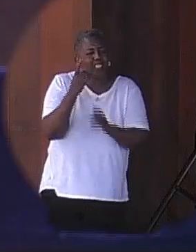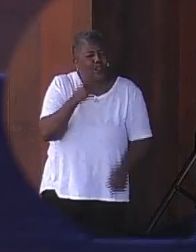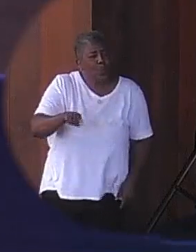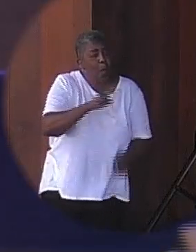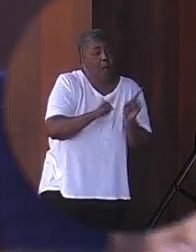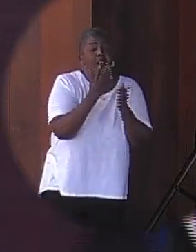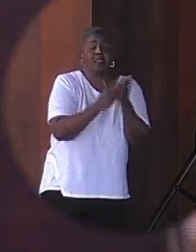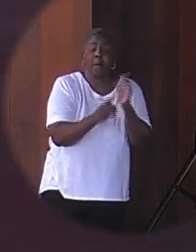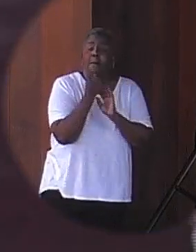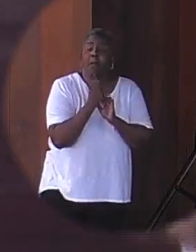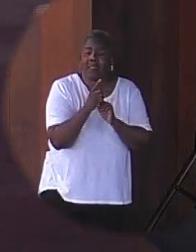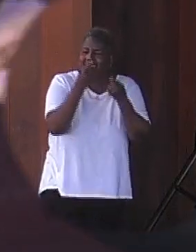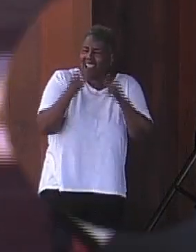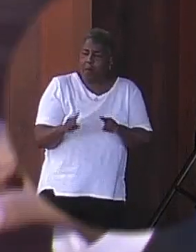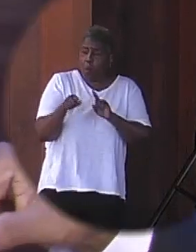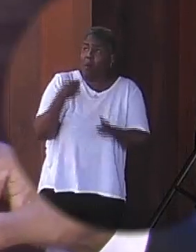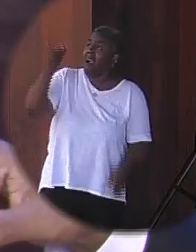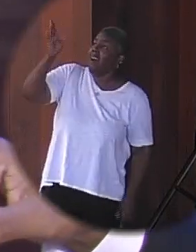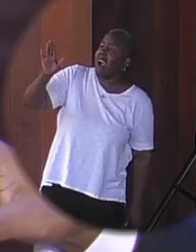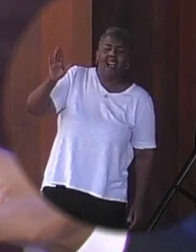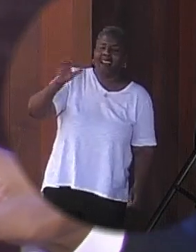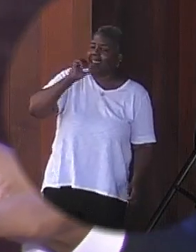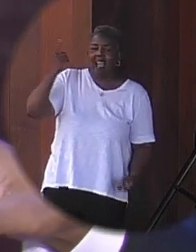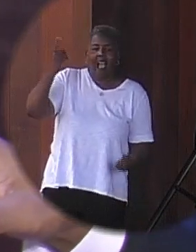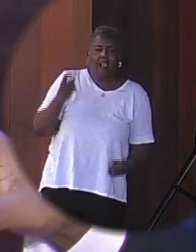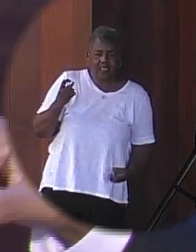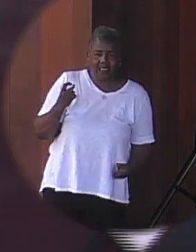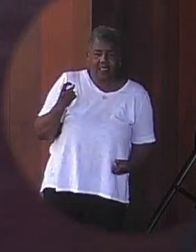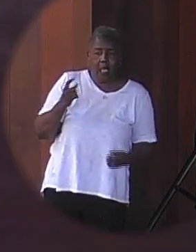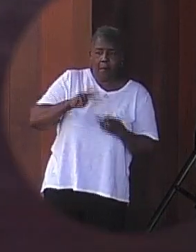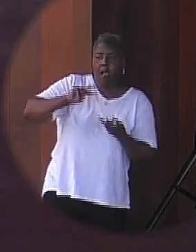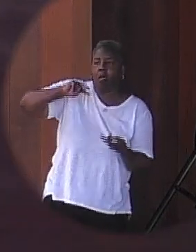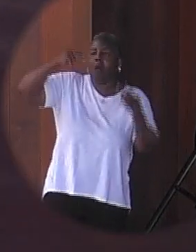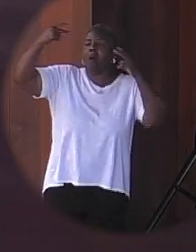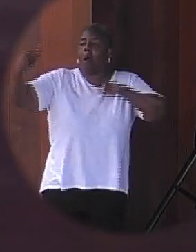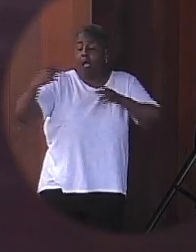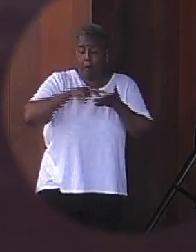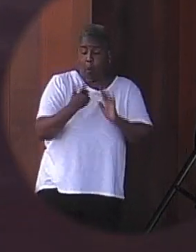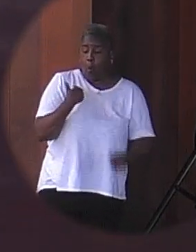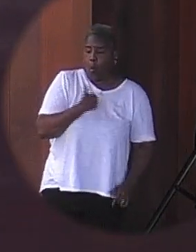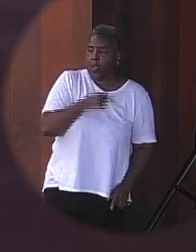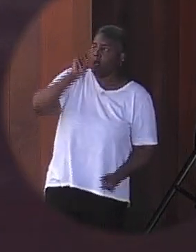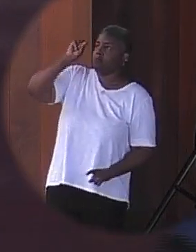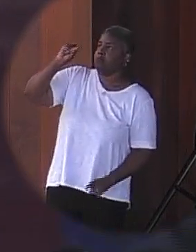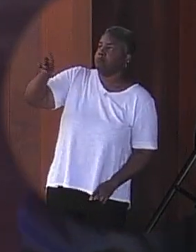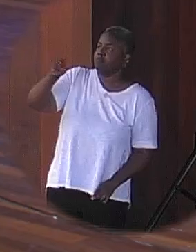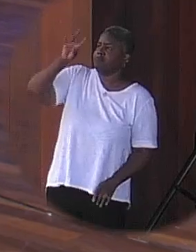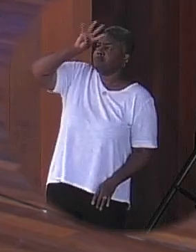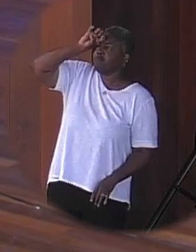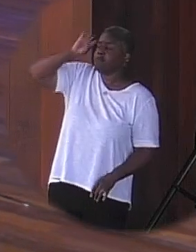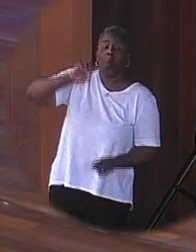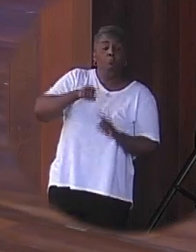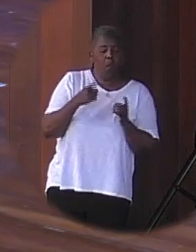But there are moments when it's not God asking the question, it's us. And hear me,